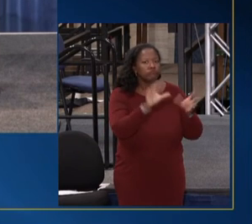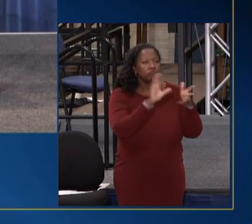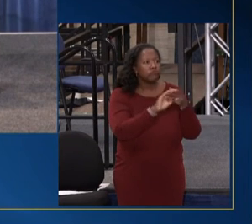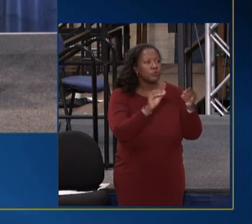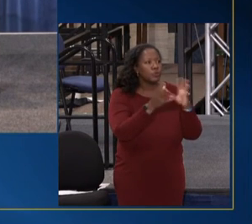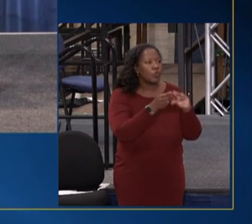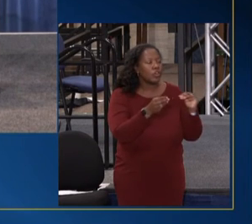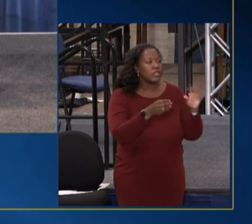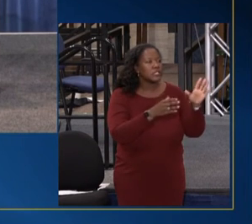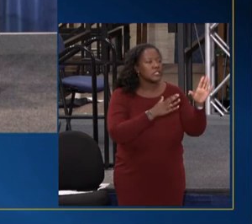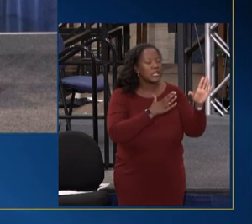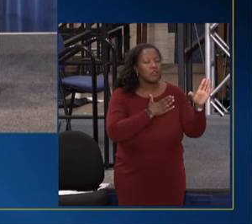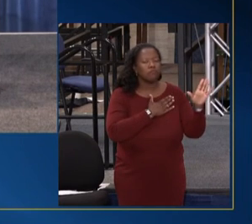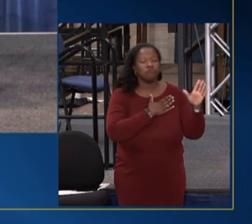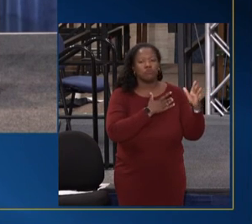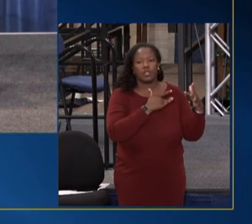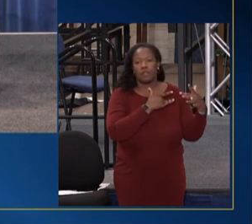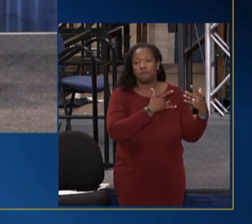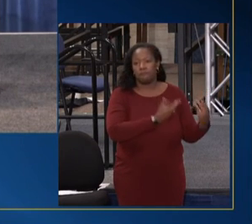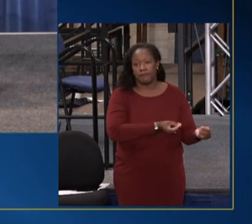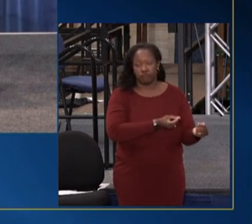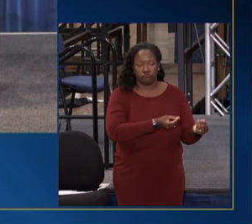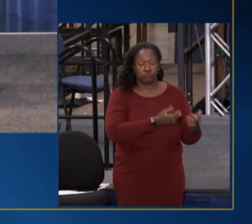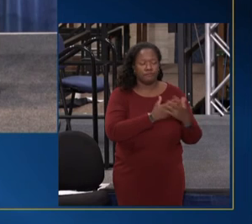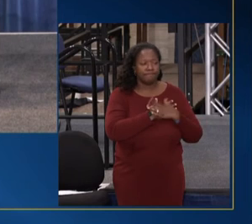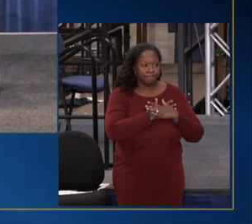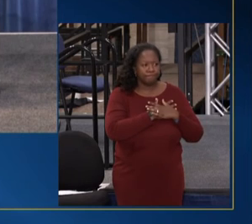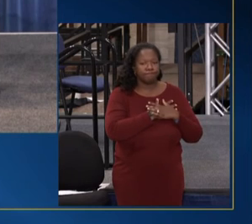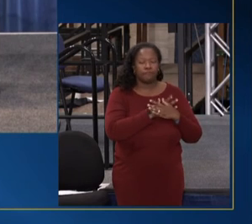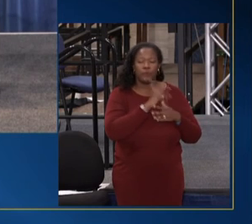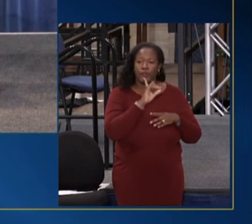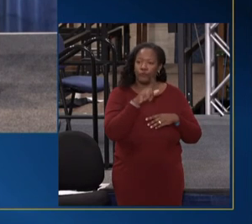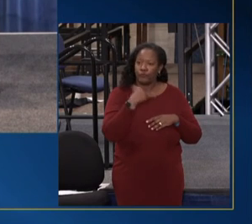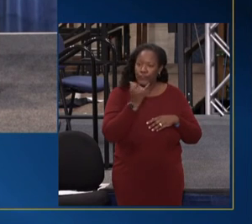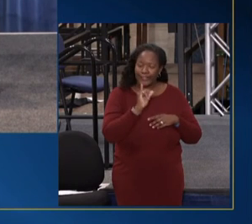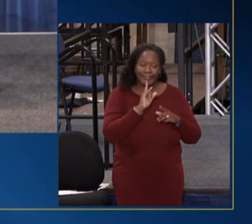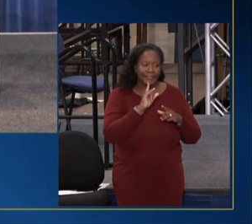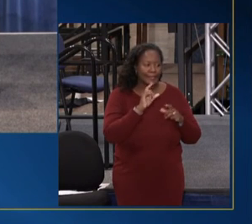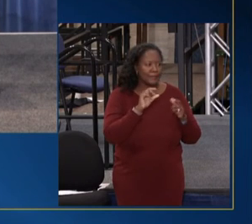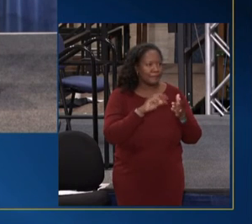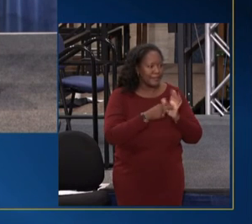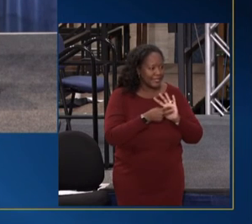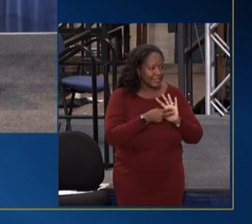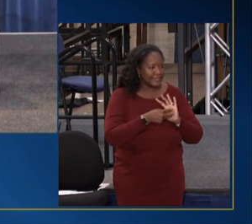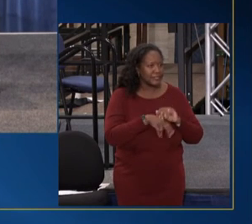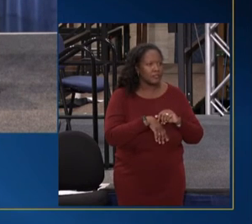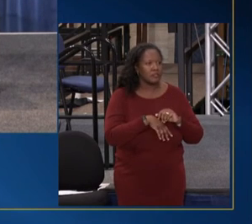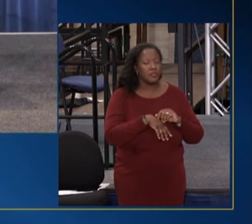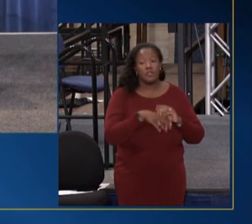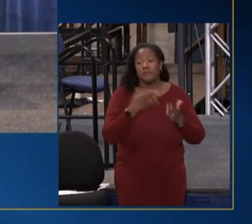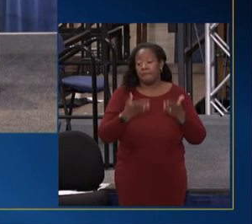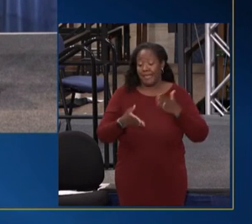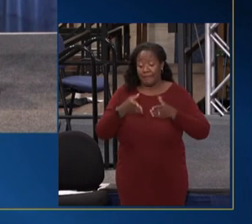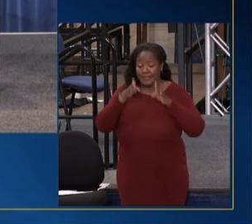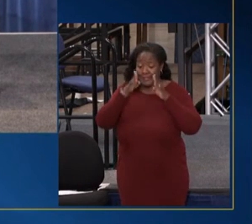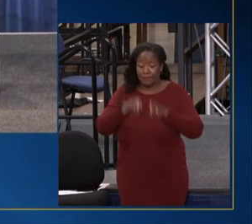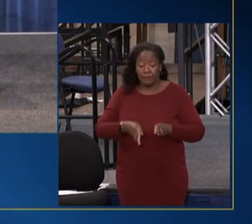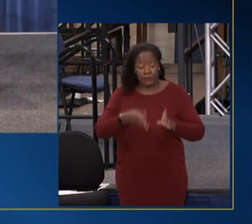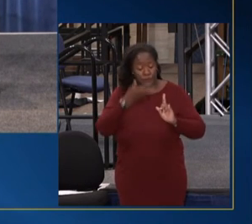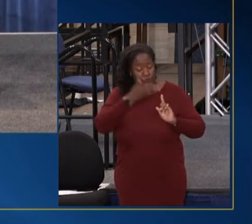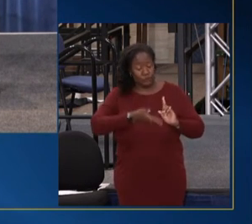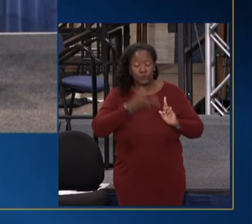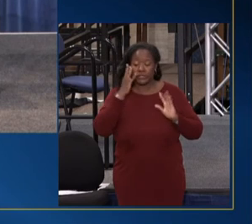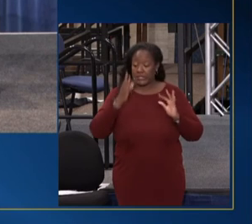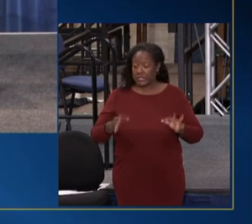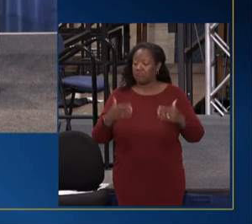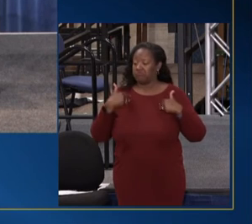thinks compassionately about what this topic really means, whether it is a person who is deciding to get an